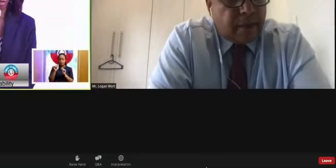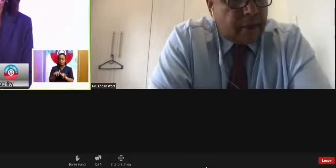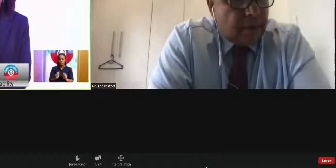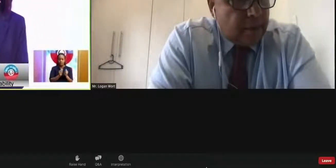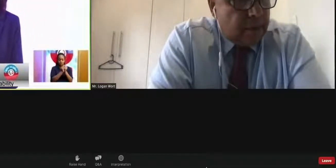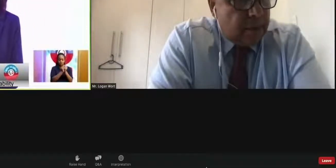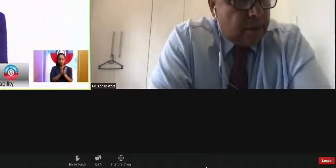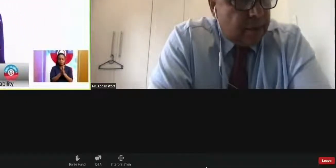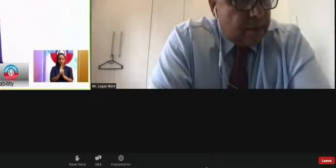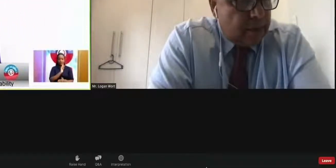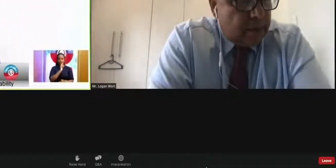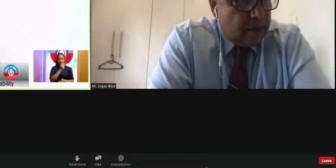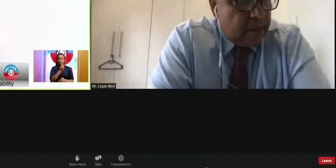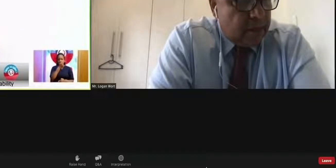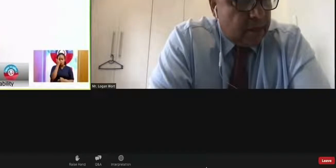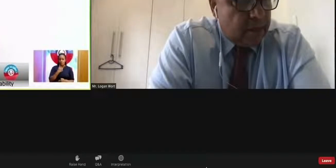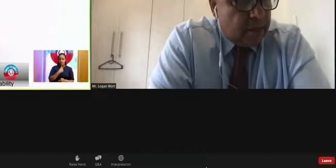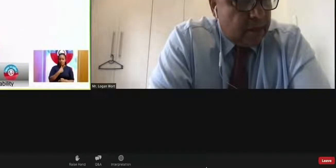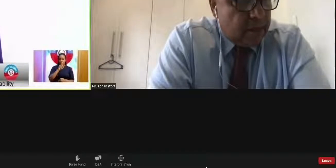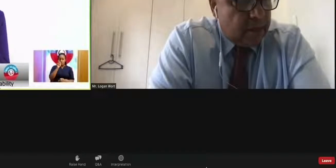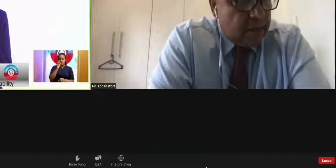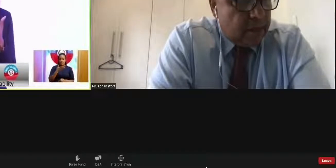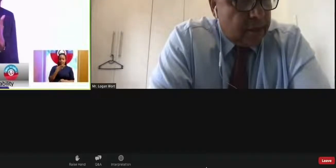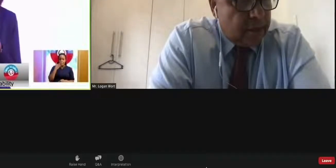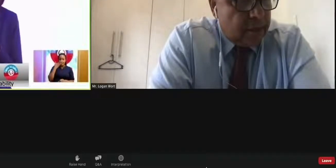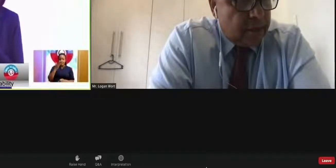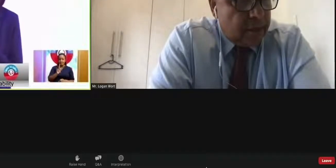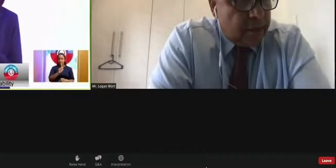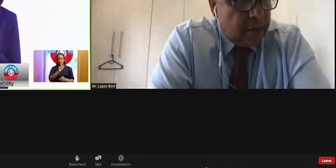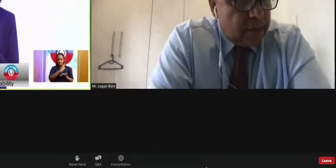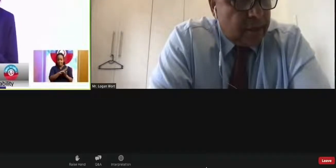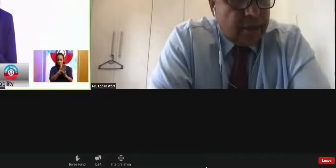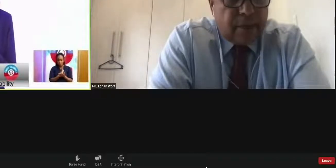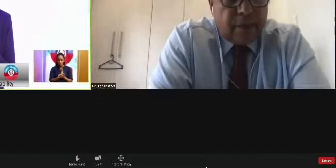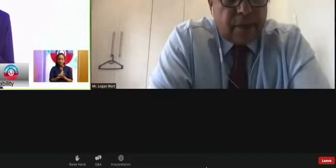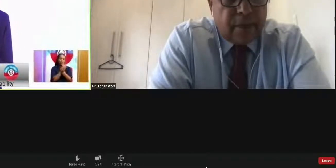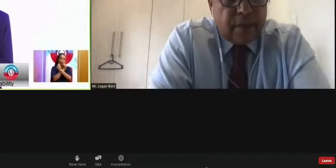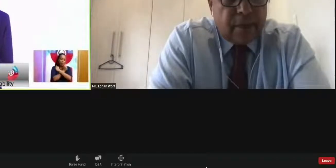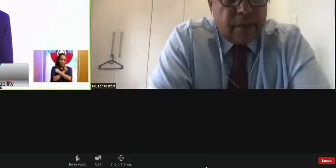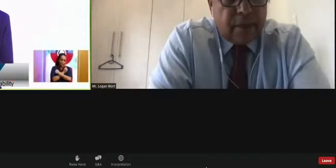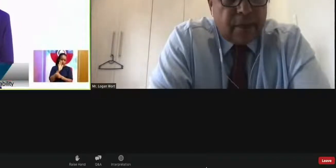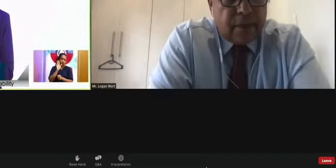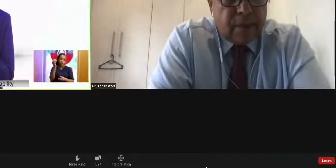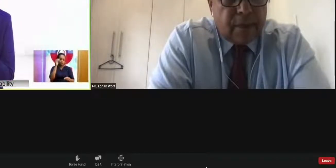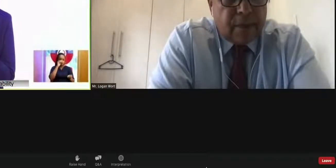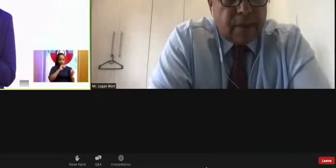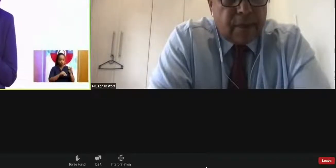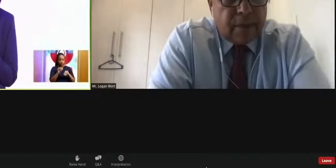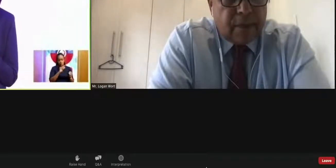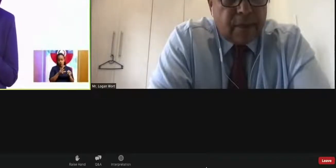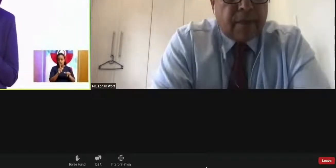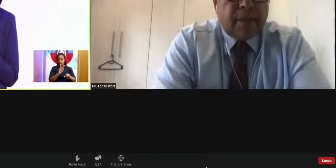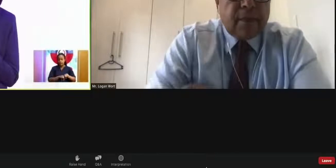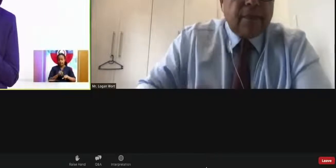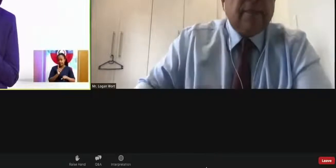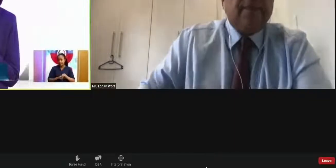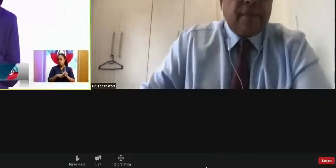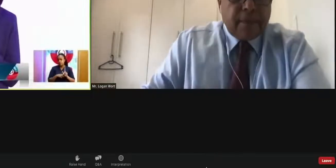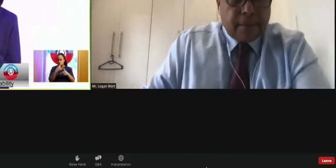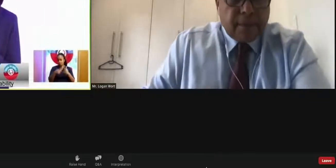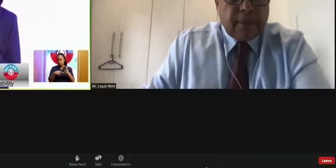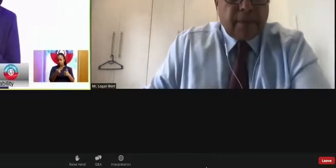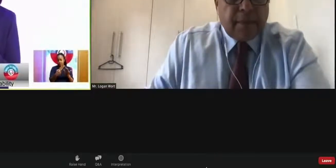we will have a question and answer session, and we would love any of the input that you would be able to give us in the course of this